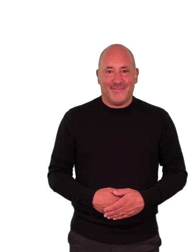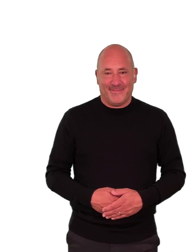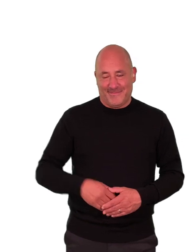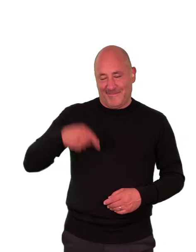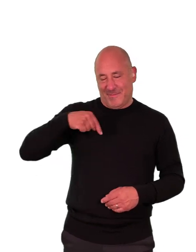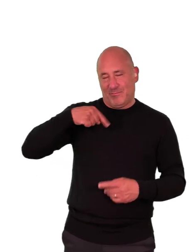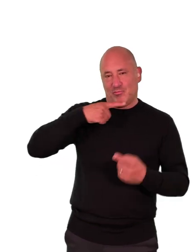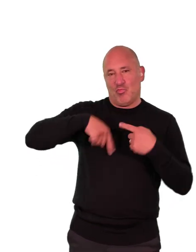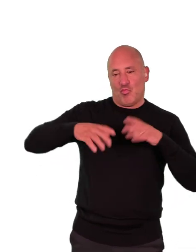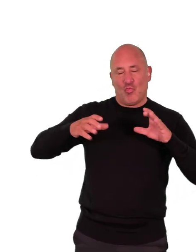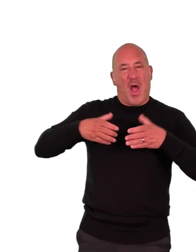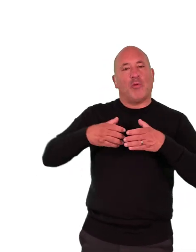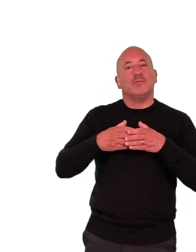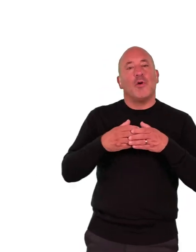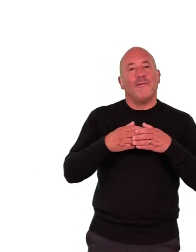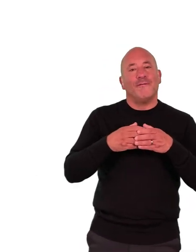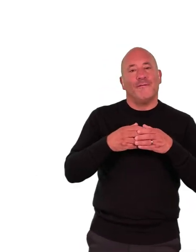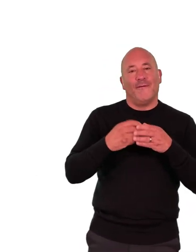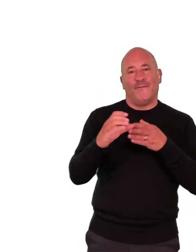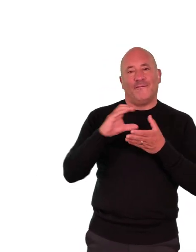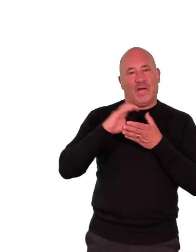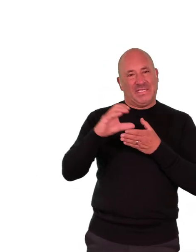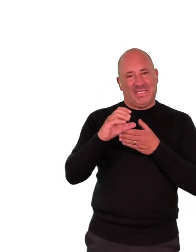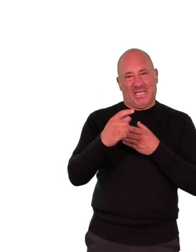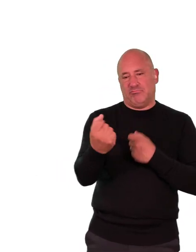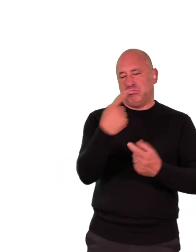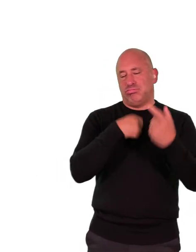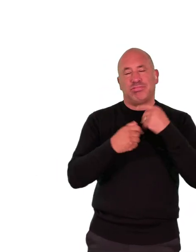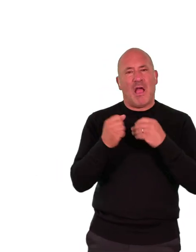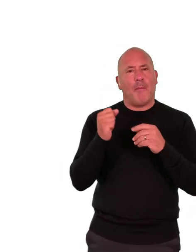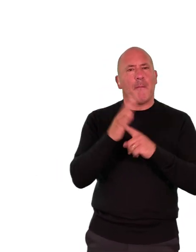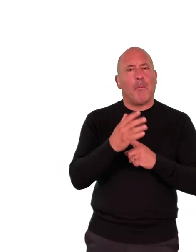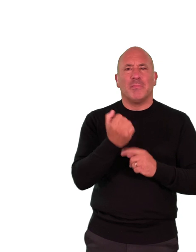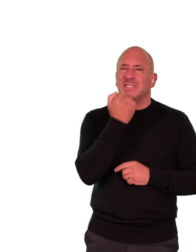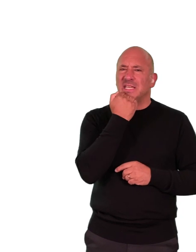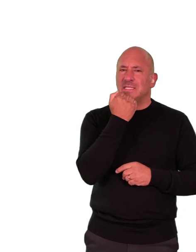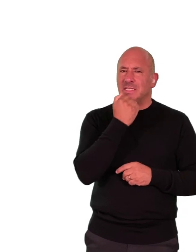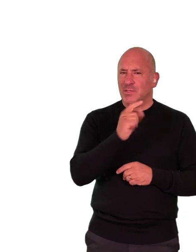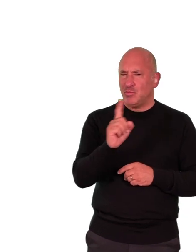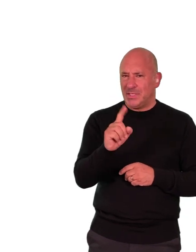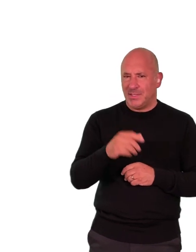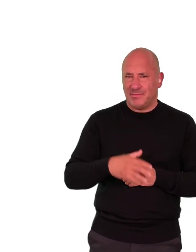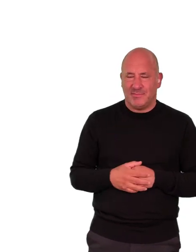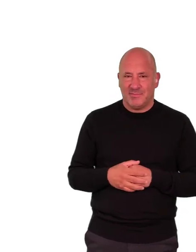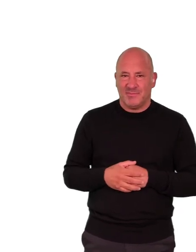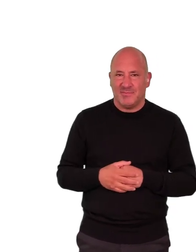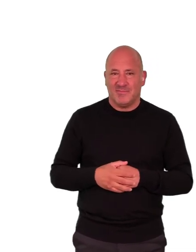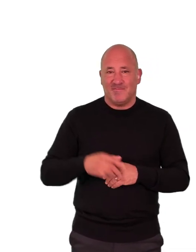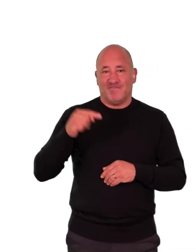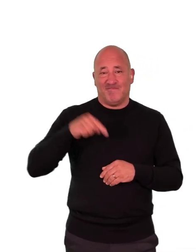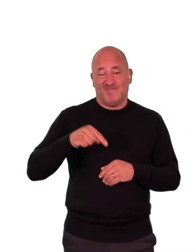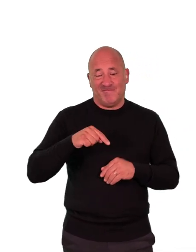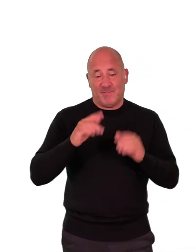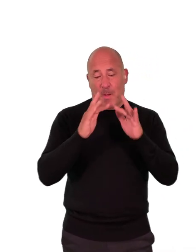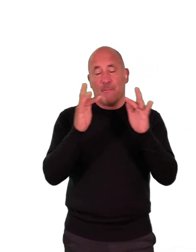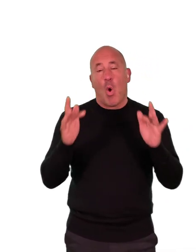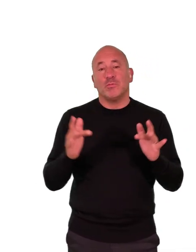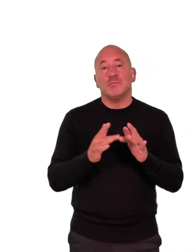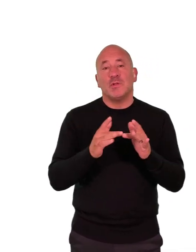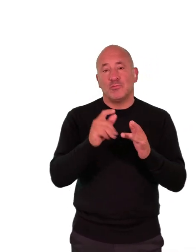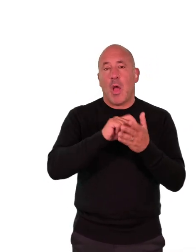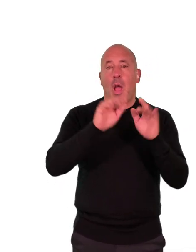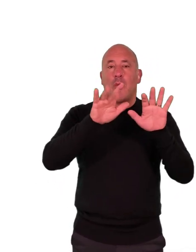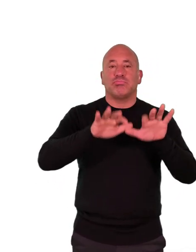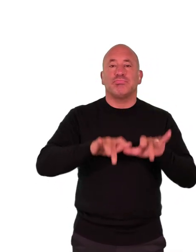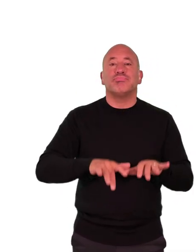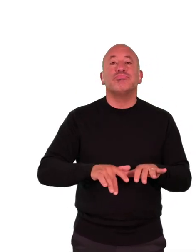The key dates for this round of DYCP are: the application portal opens at 12 midday on Thursday the 4th of June. The application